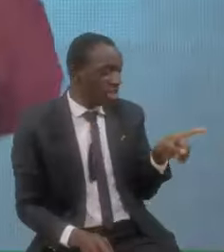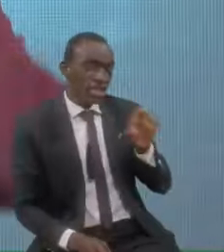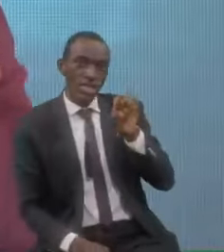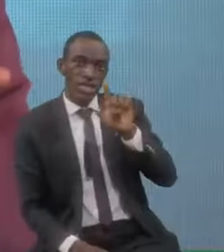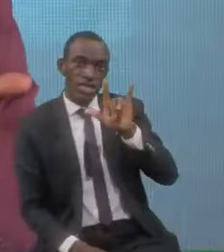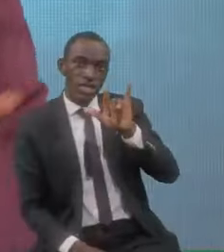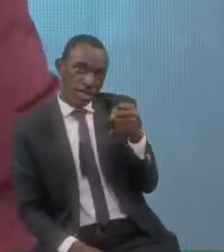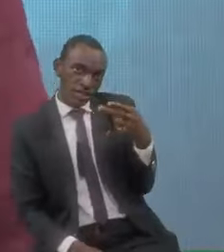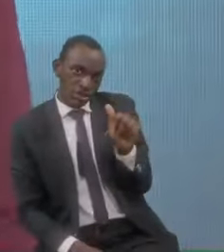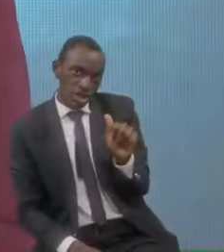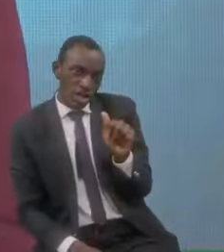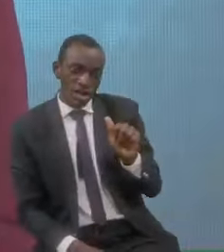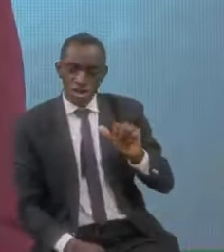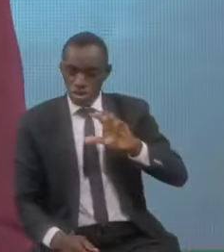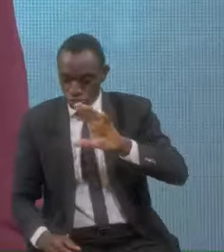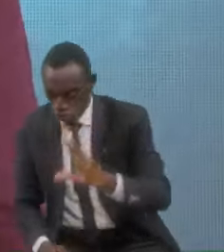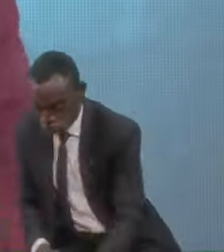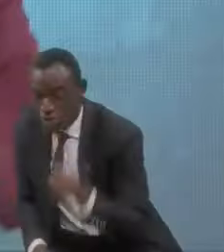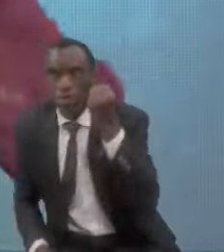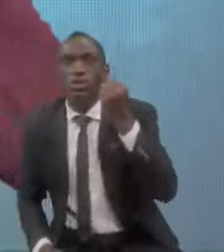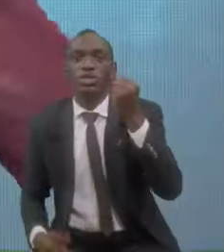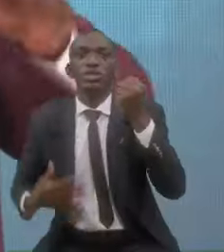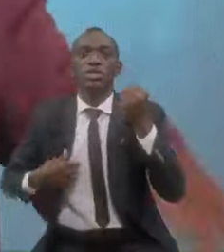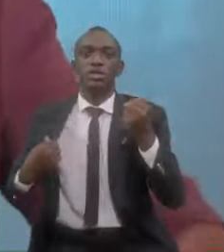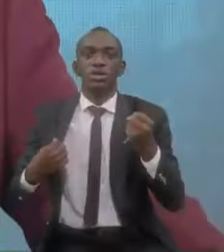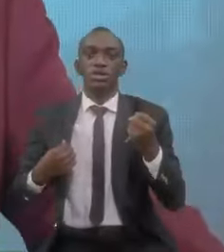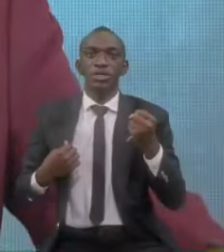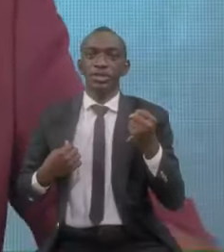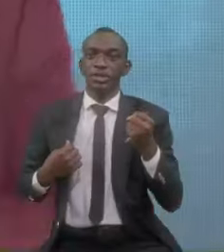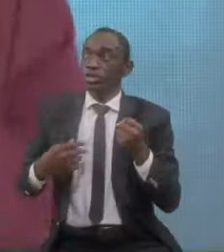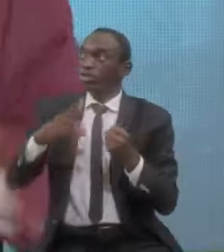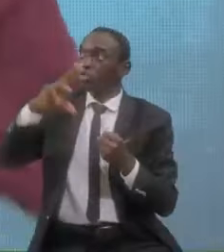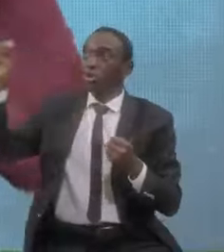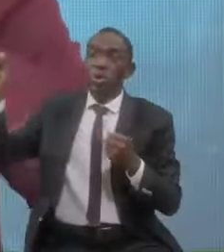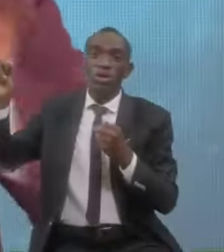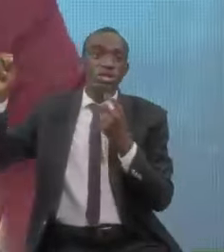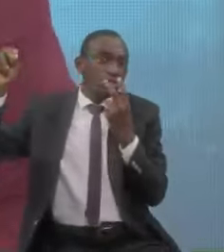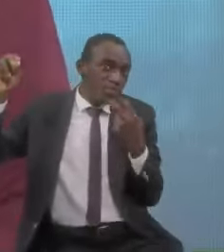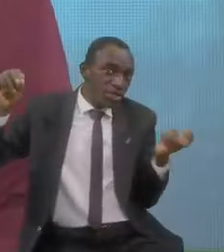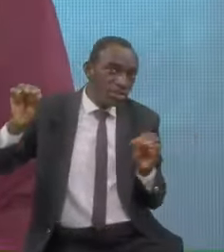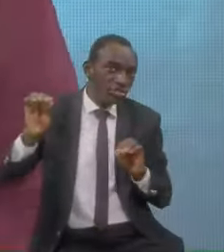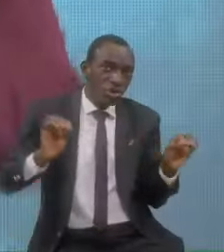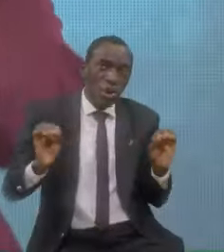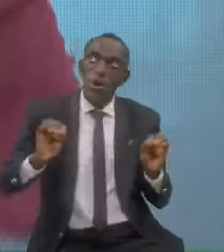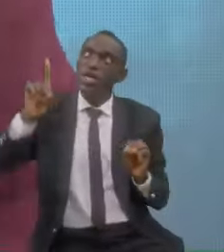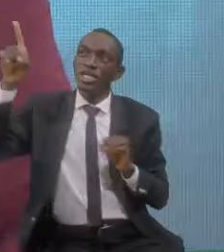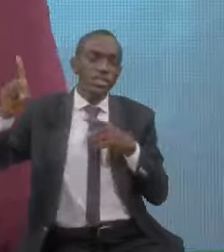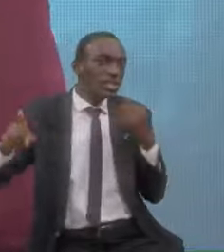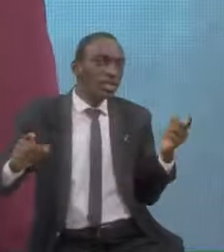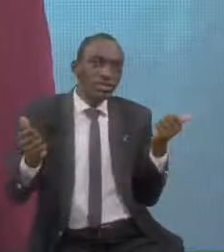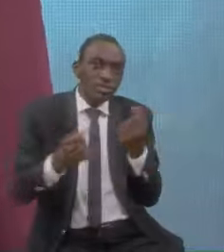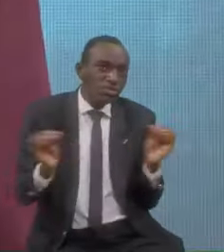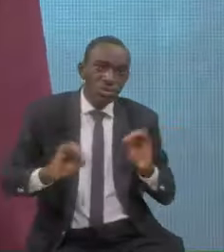from Elijah. You're hearing the final amen, and you see something dropping. Nothing, nothing. But he